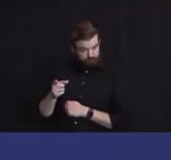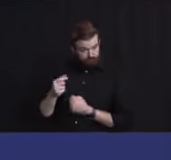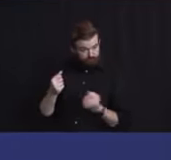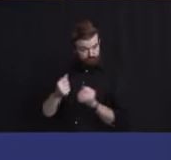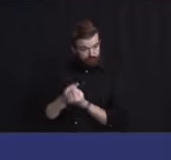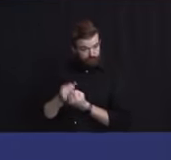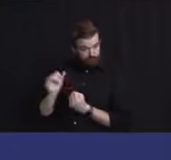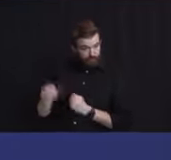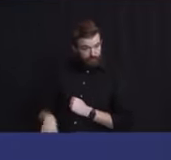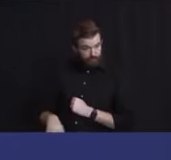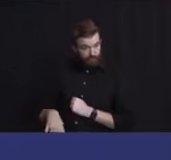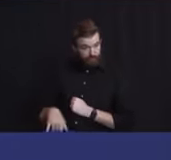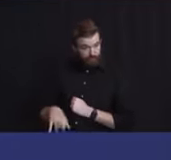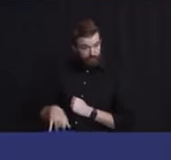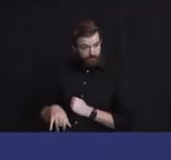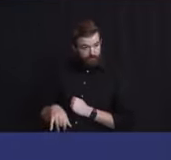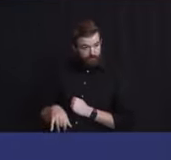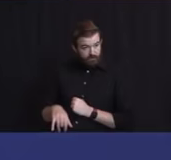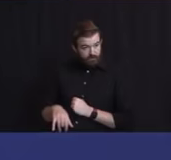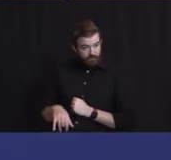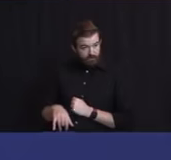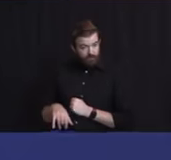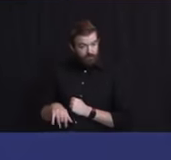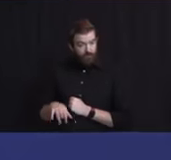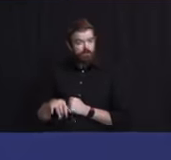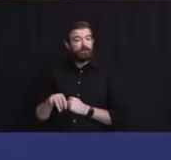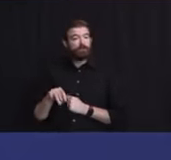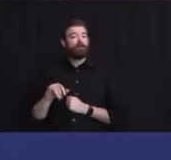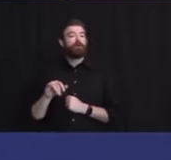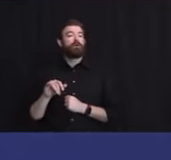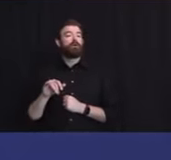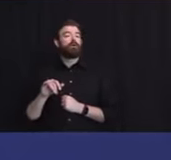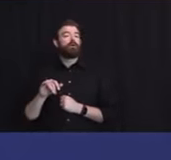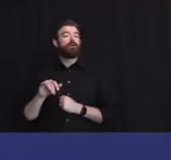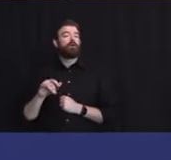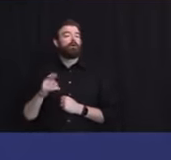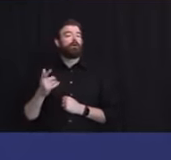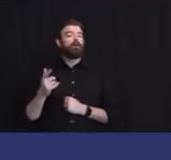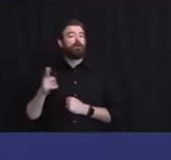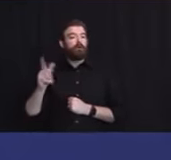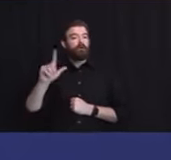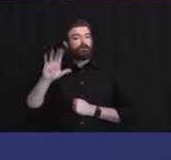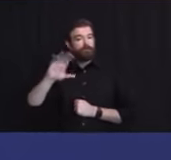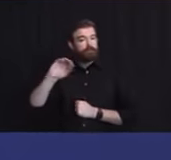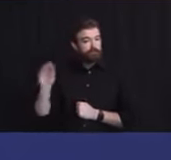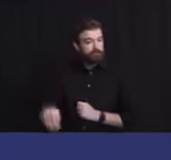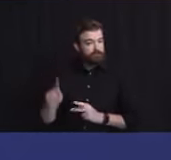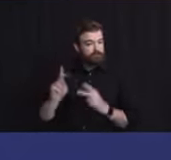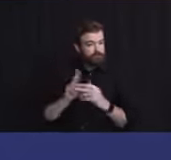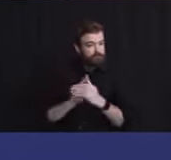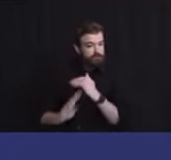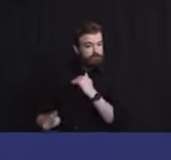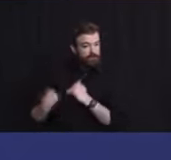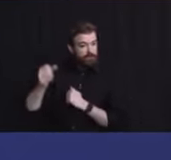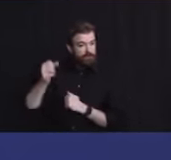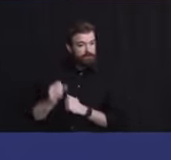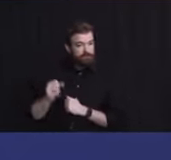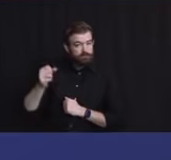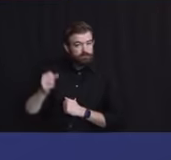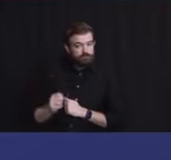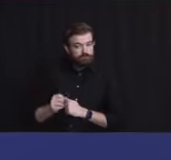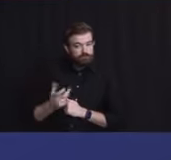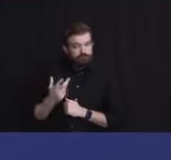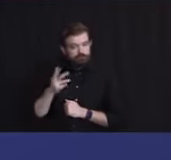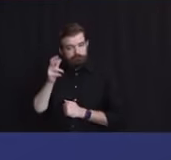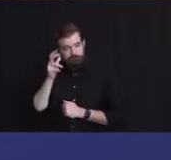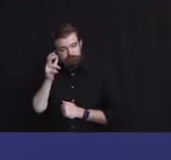pre-COVID 25% on casino floors? Thank you. So we're going to try to do this quickly today because and I'm